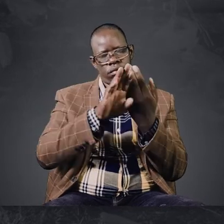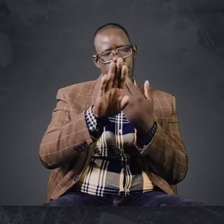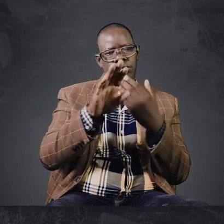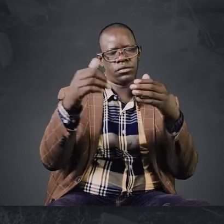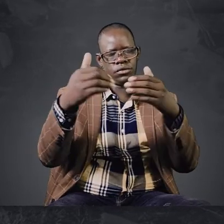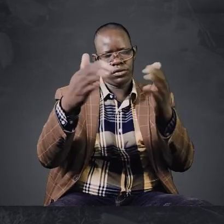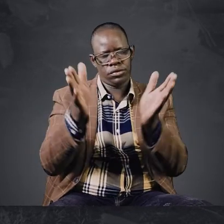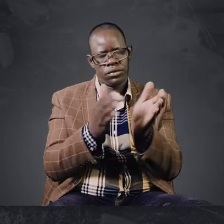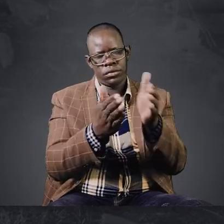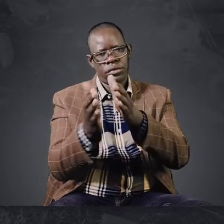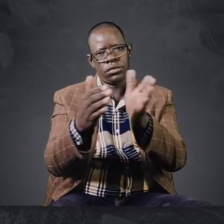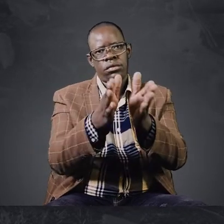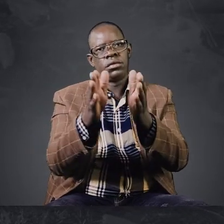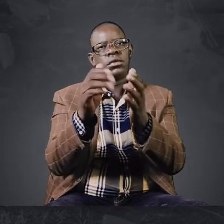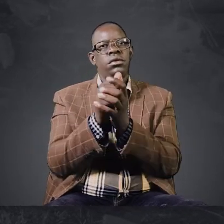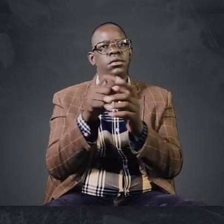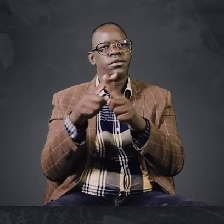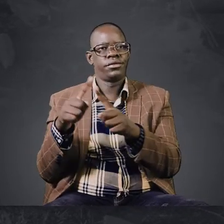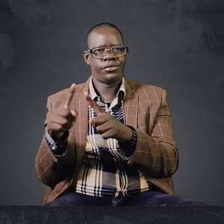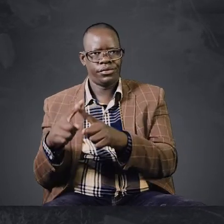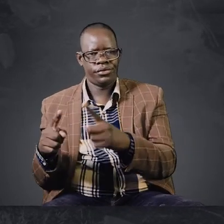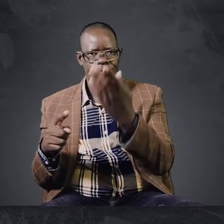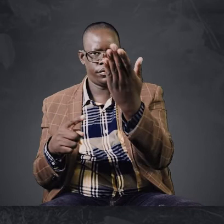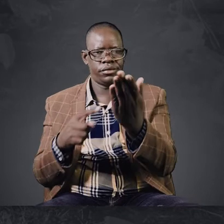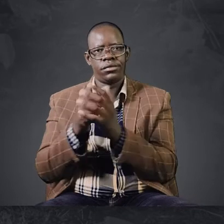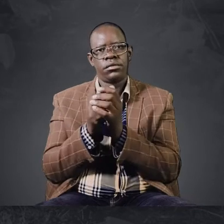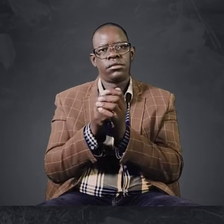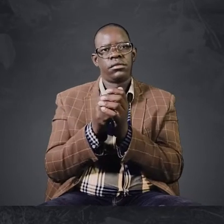in oceans, rivers, lakes, and dams.